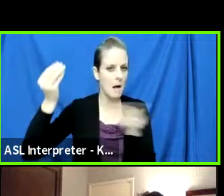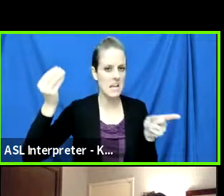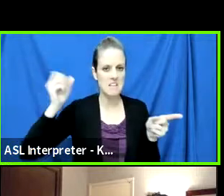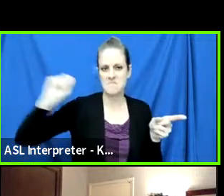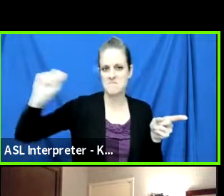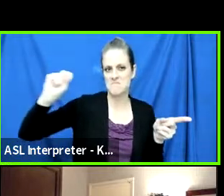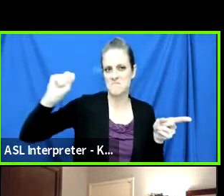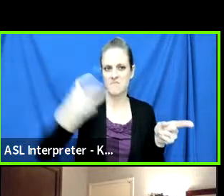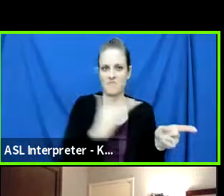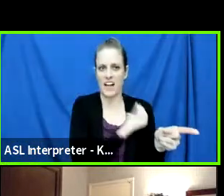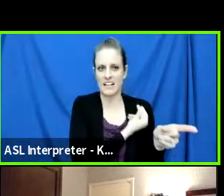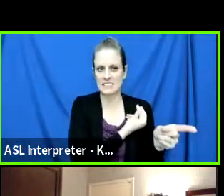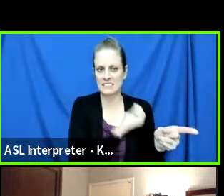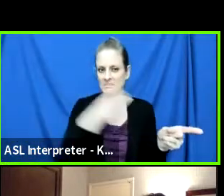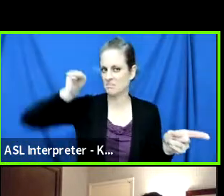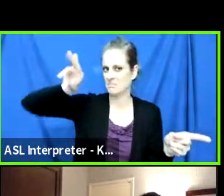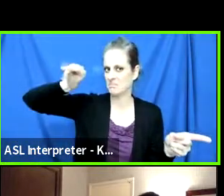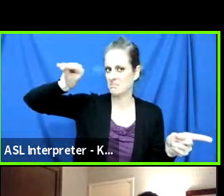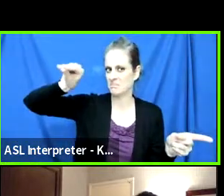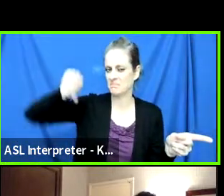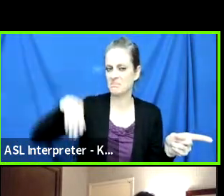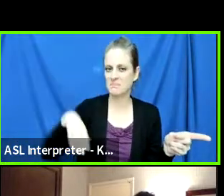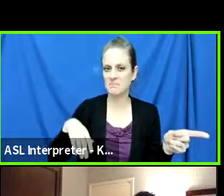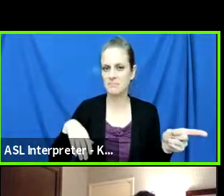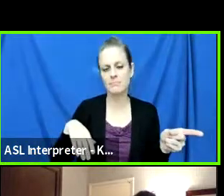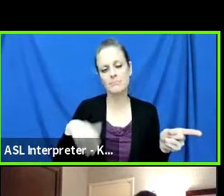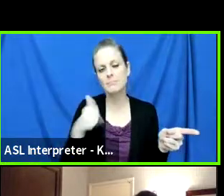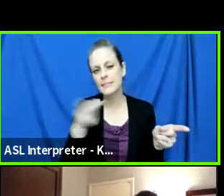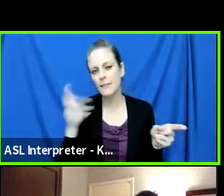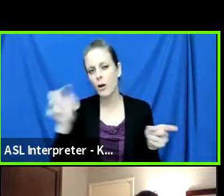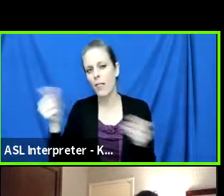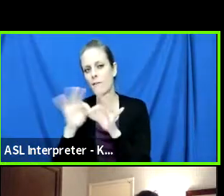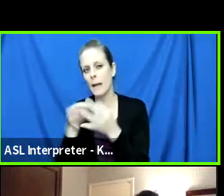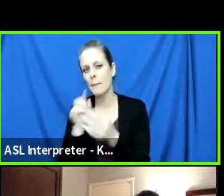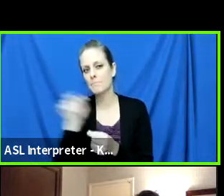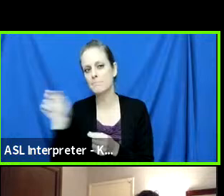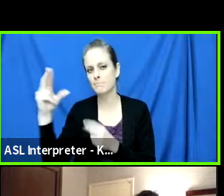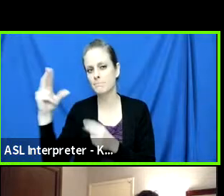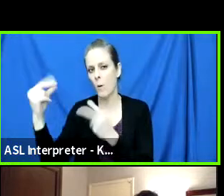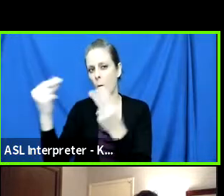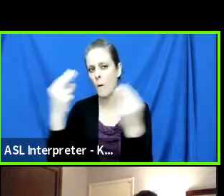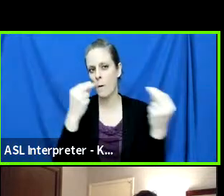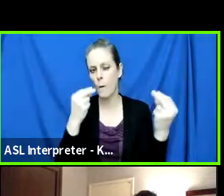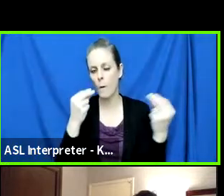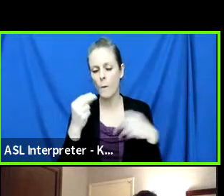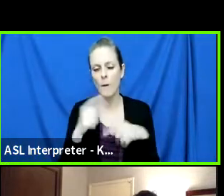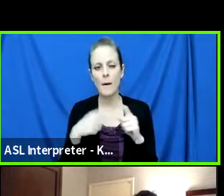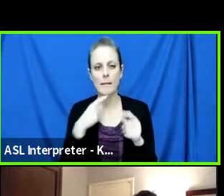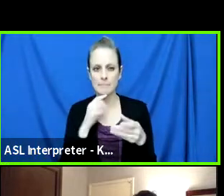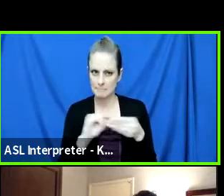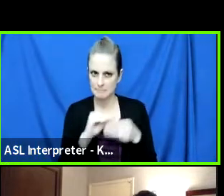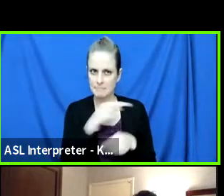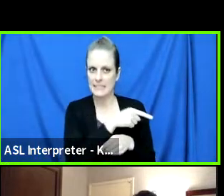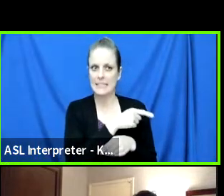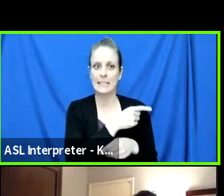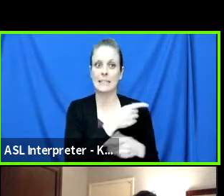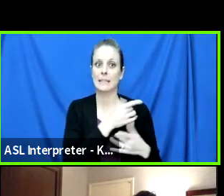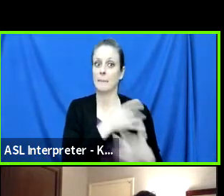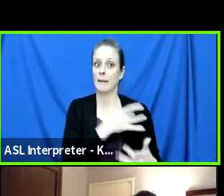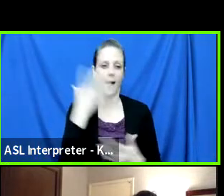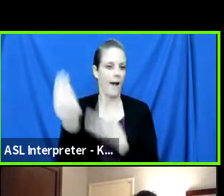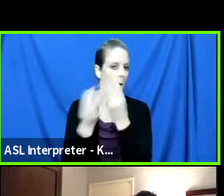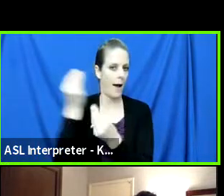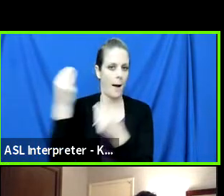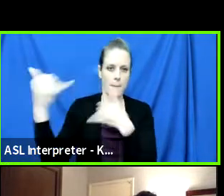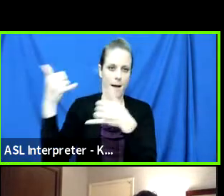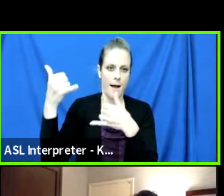the vaccine, along with some of my other family members. But like I said, he likes to go out and party a lot. So